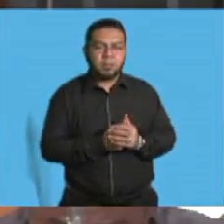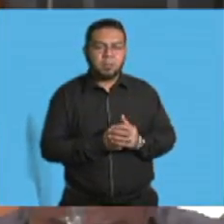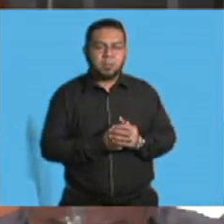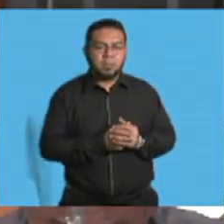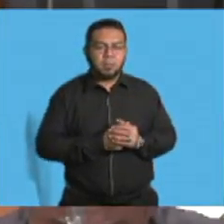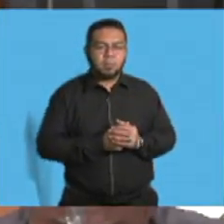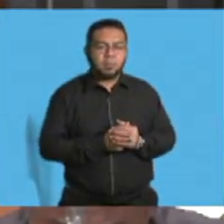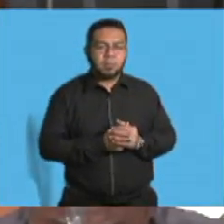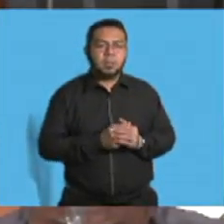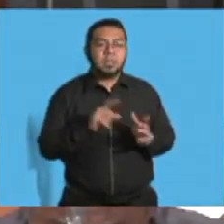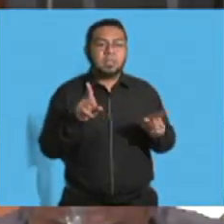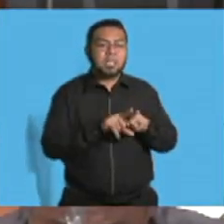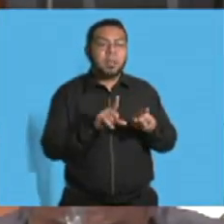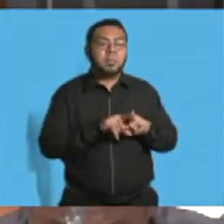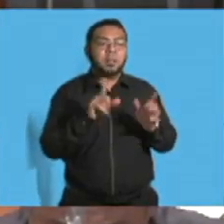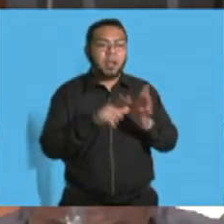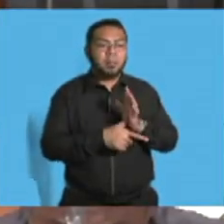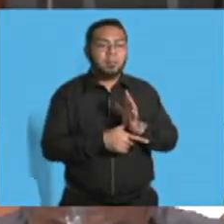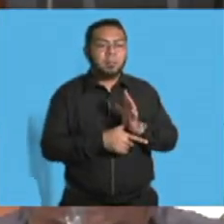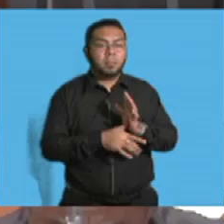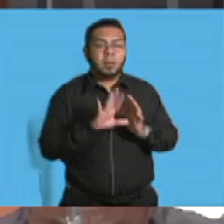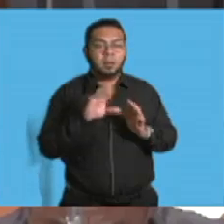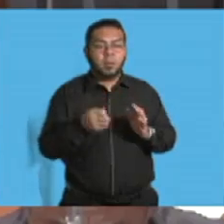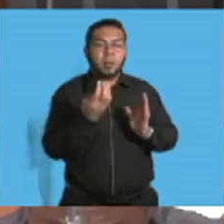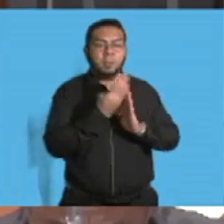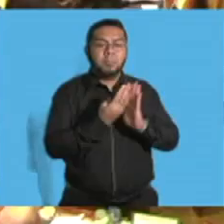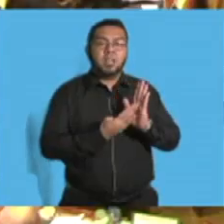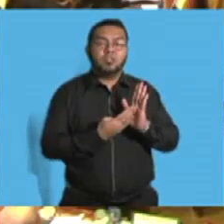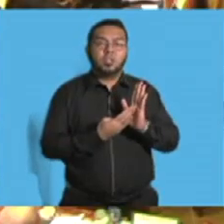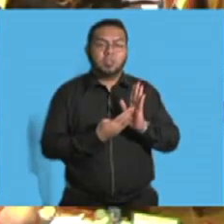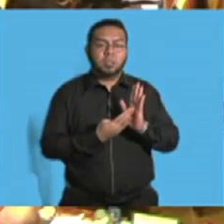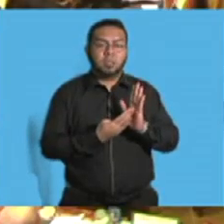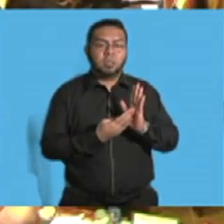time, same time has been given to him on the budget address.